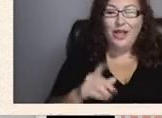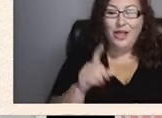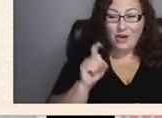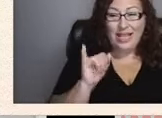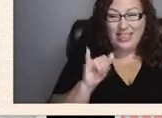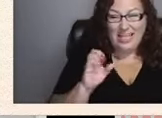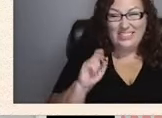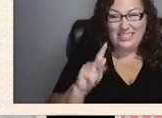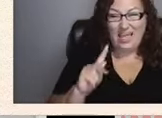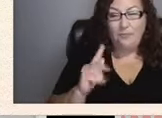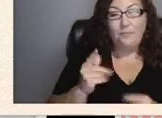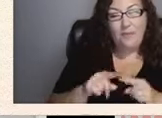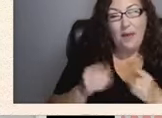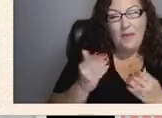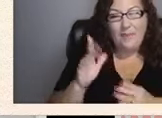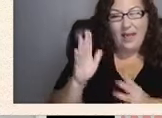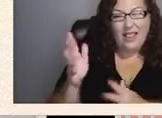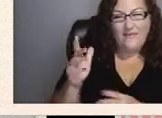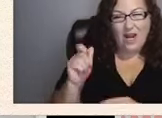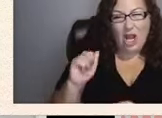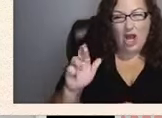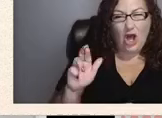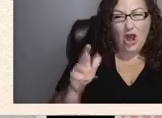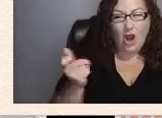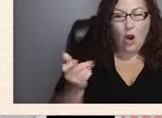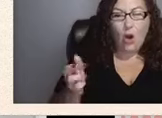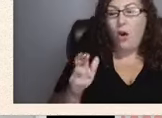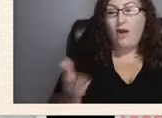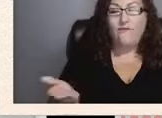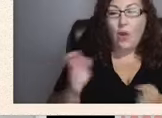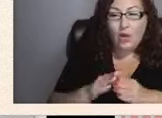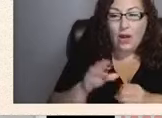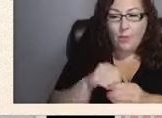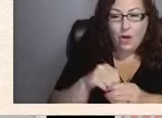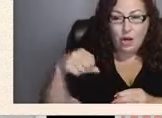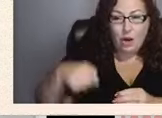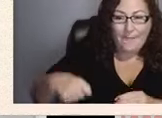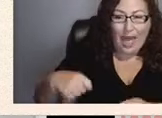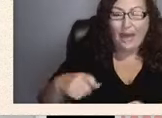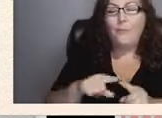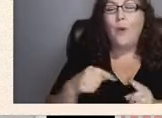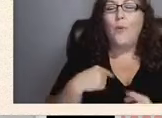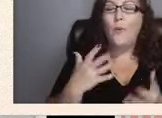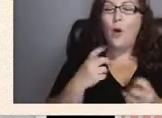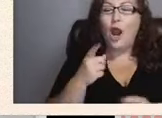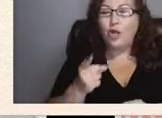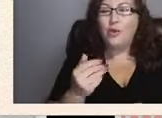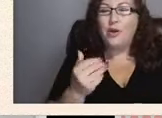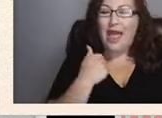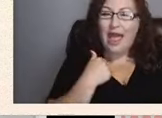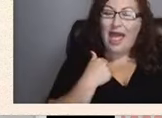car or fold it up and put it in your bag. But we want you to have meaningful relationships